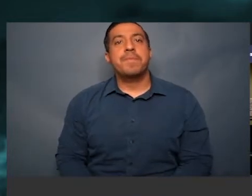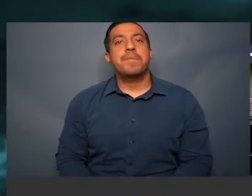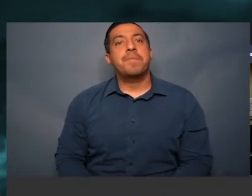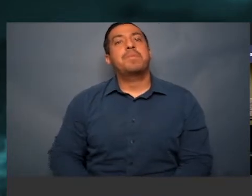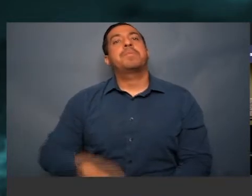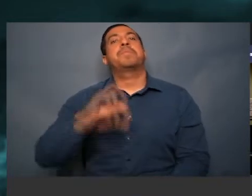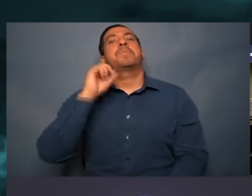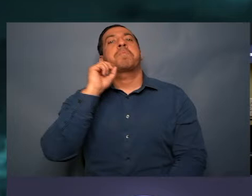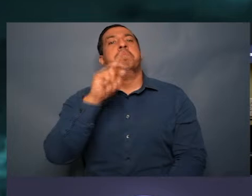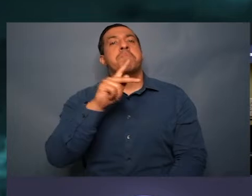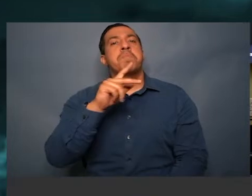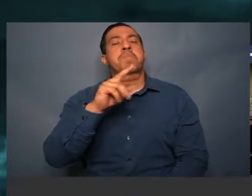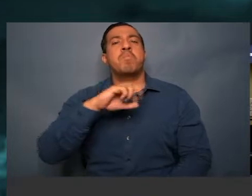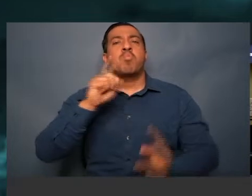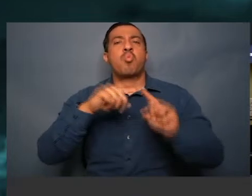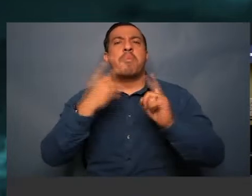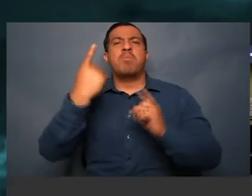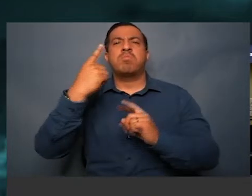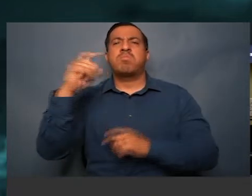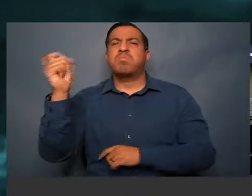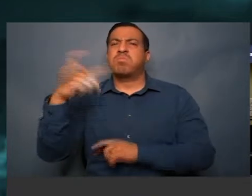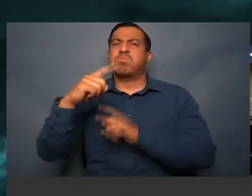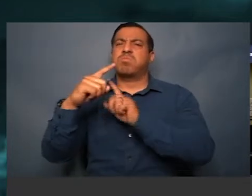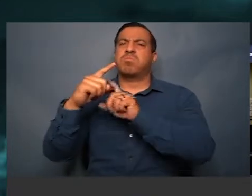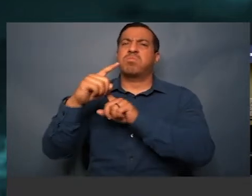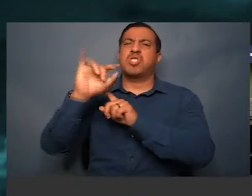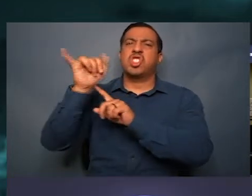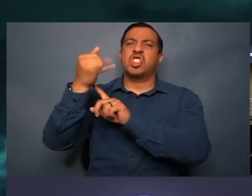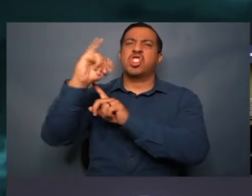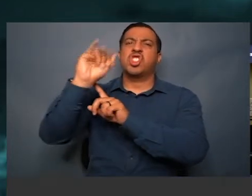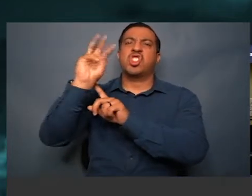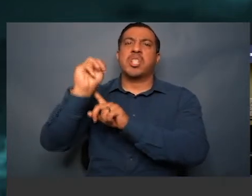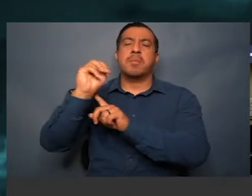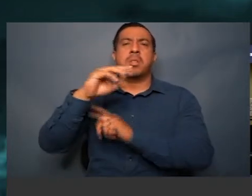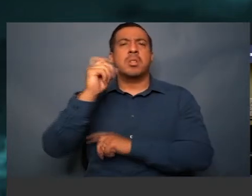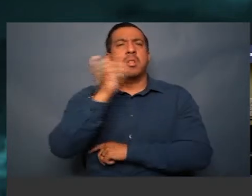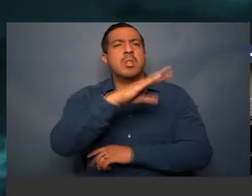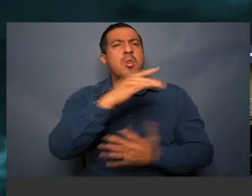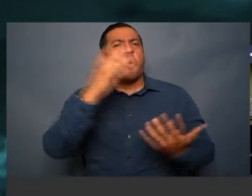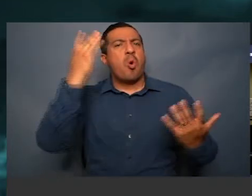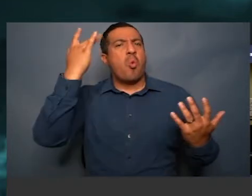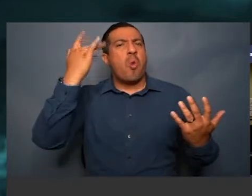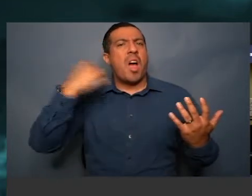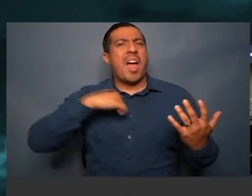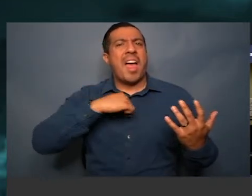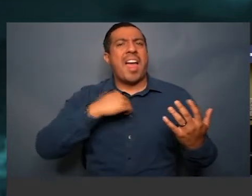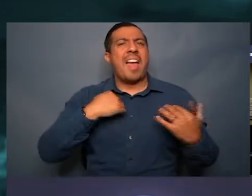All right. How about this question for Jim? Why